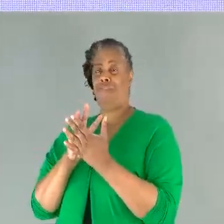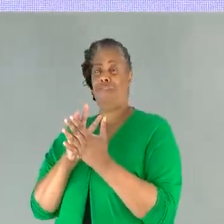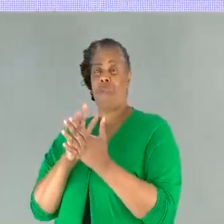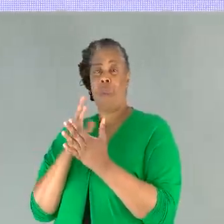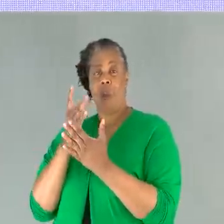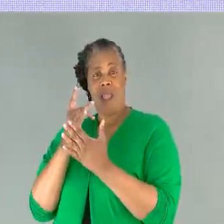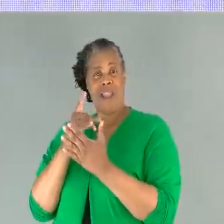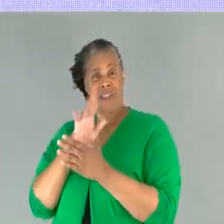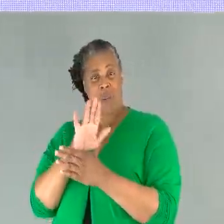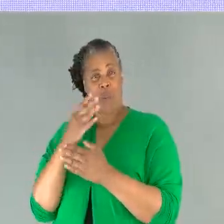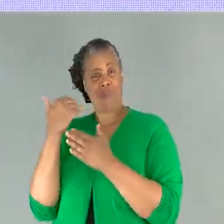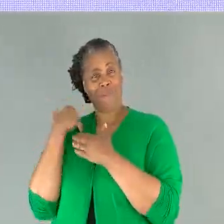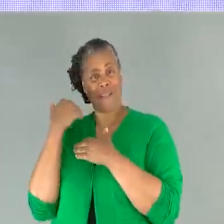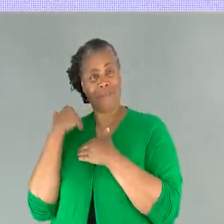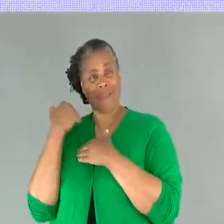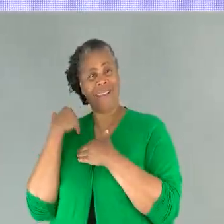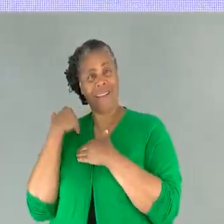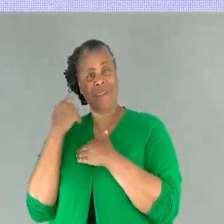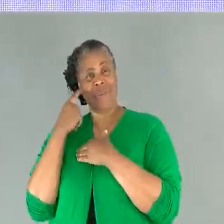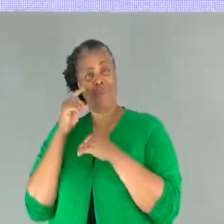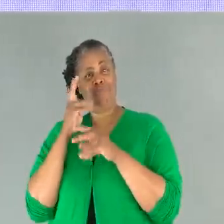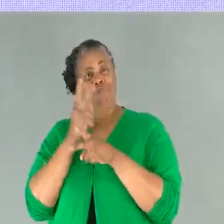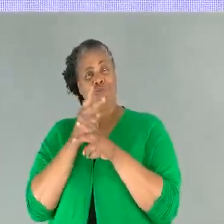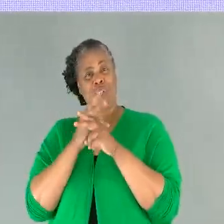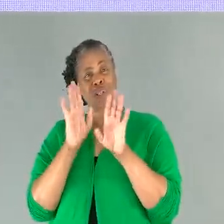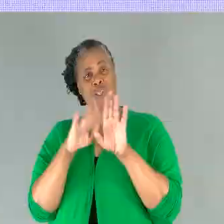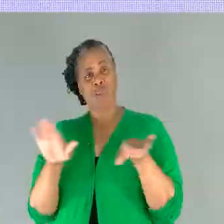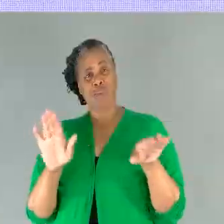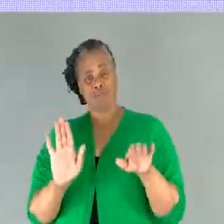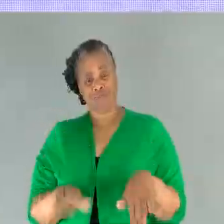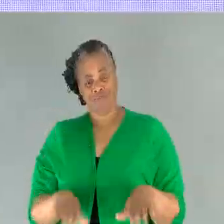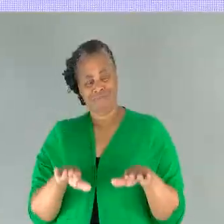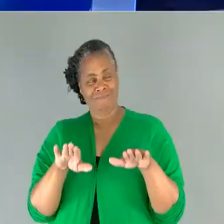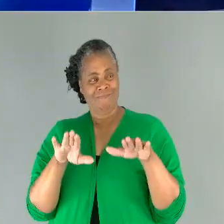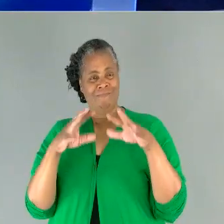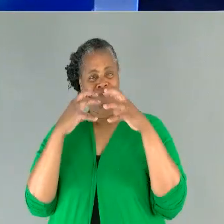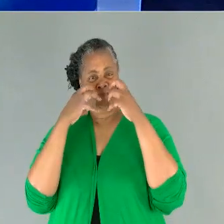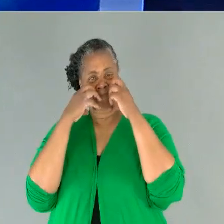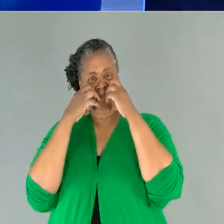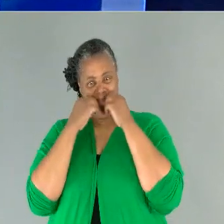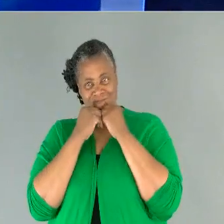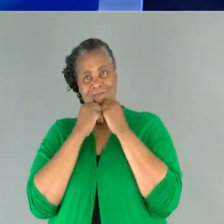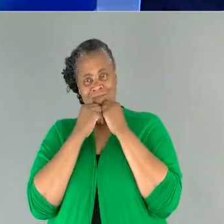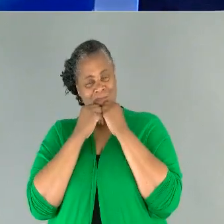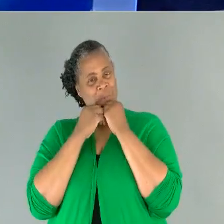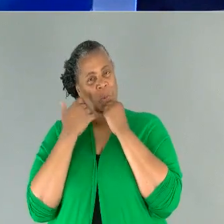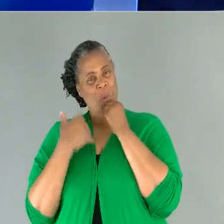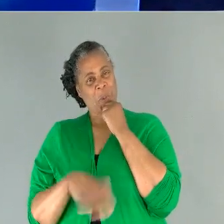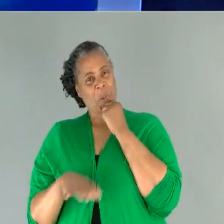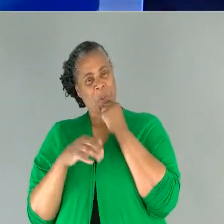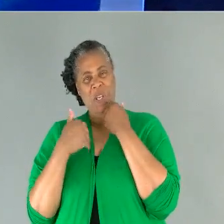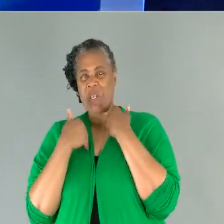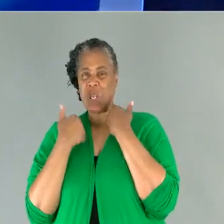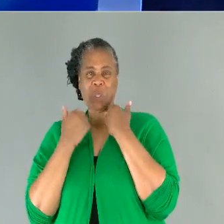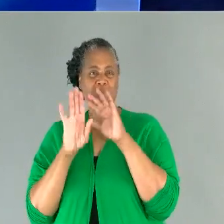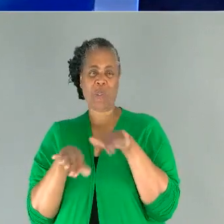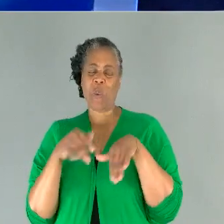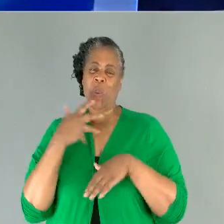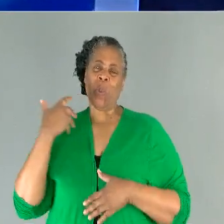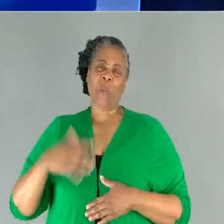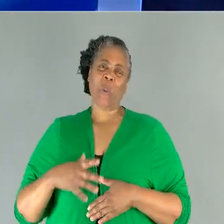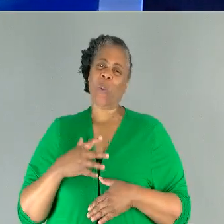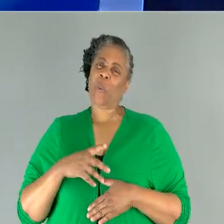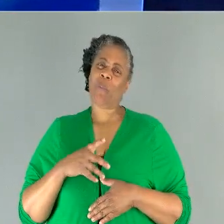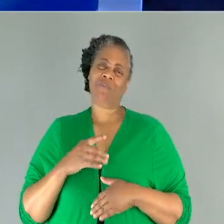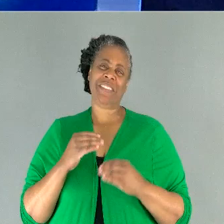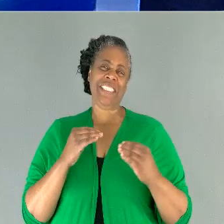has selected you to be stewards over these incredible gifts that the